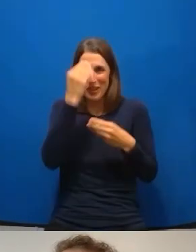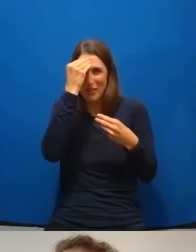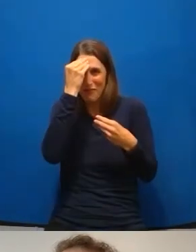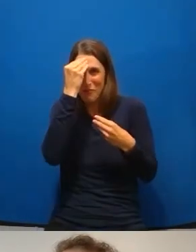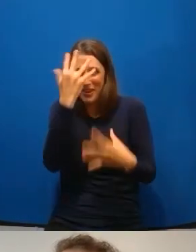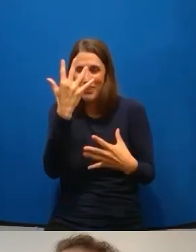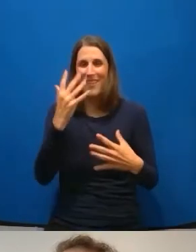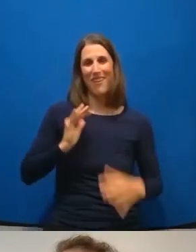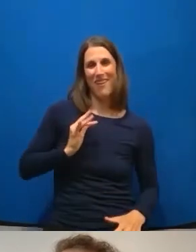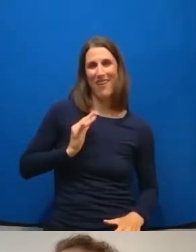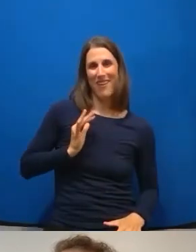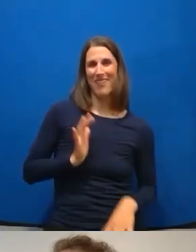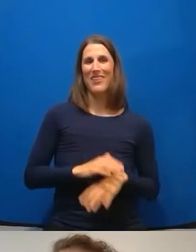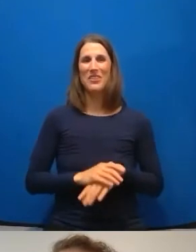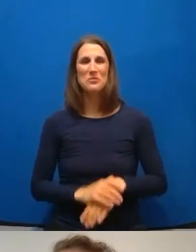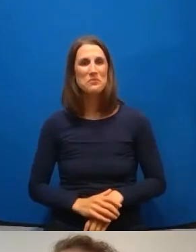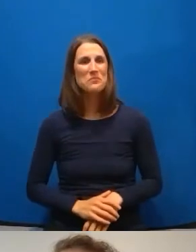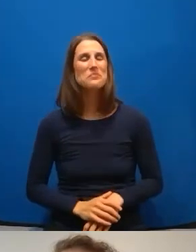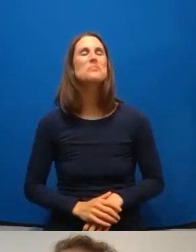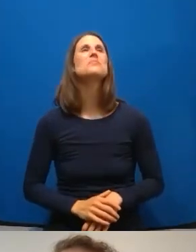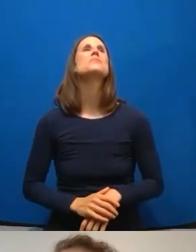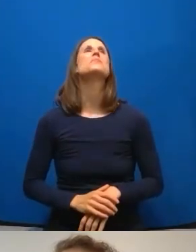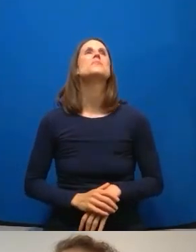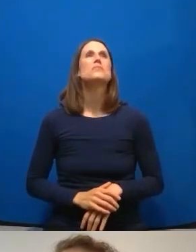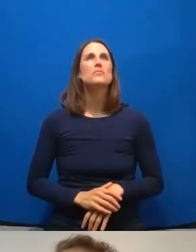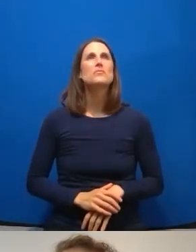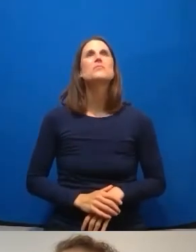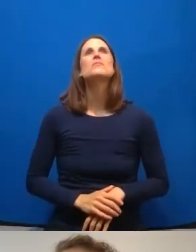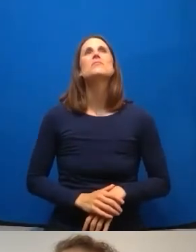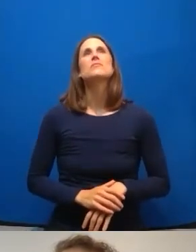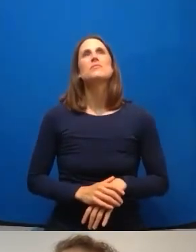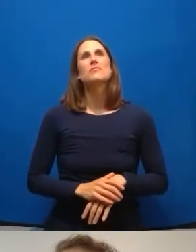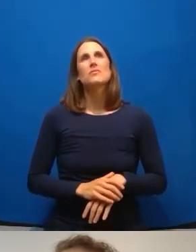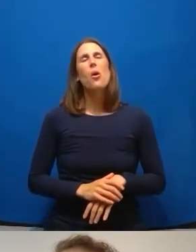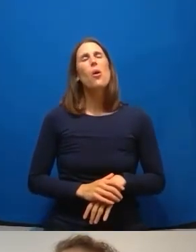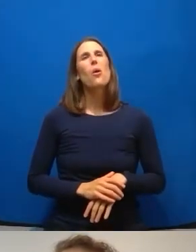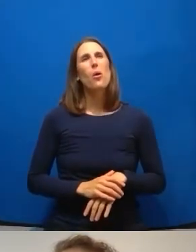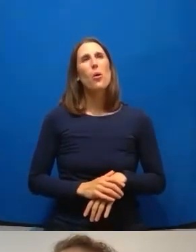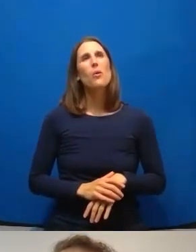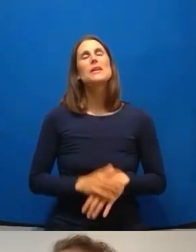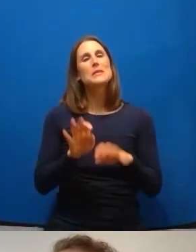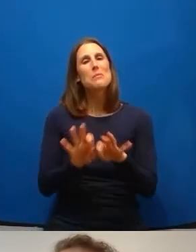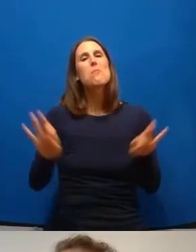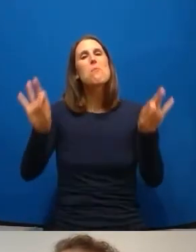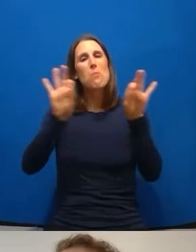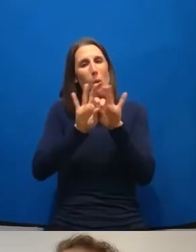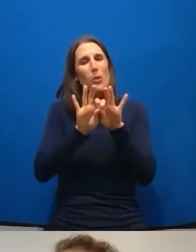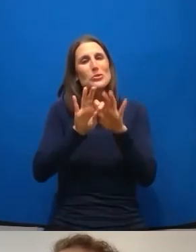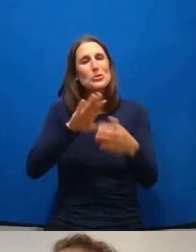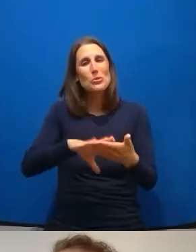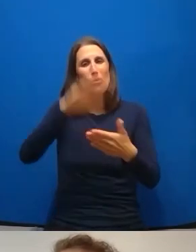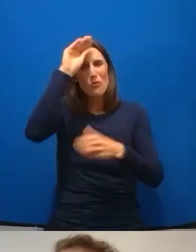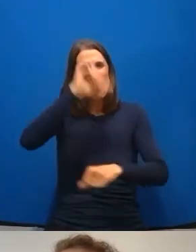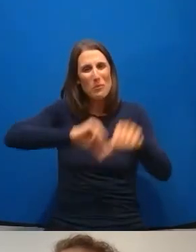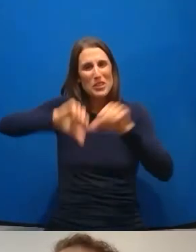therapy spaces, and we've tried to really push people to, have opportunities to learn from one another. So to then put everyone in